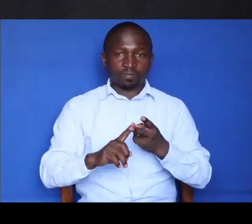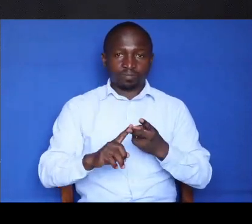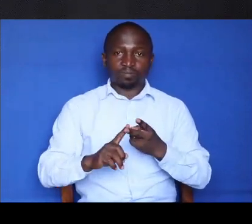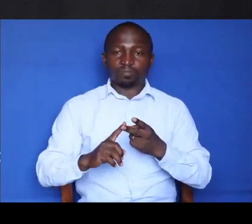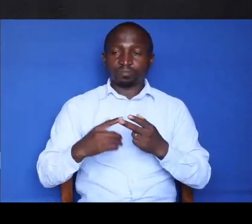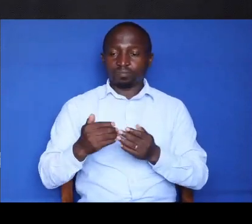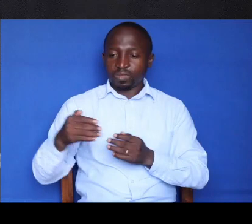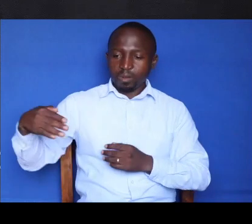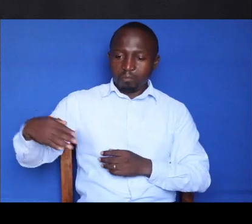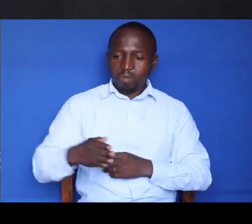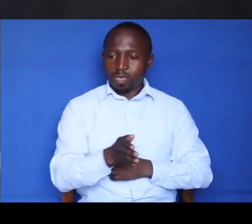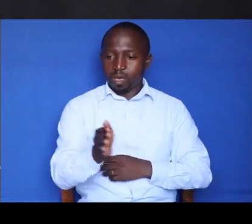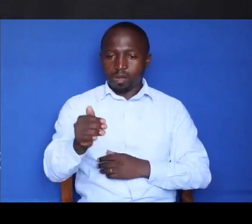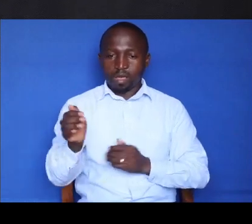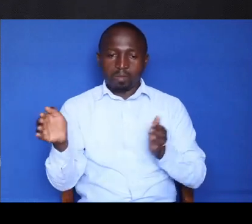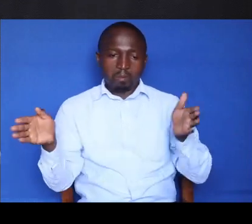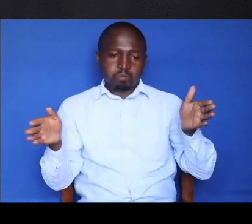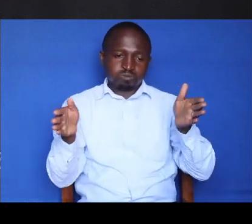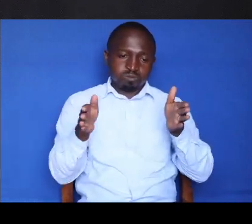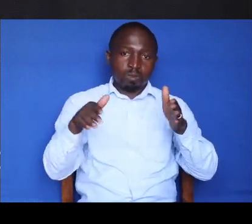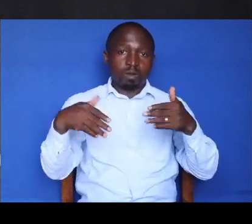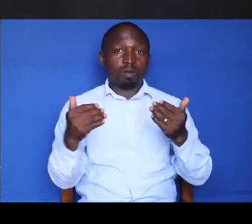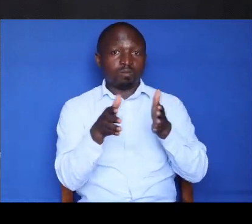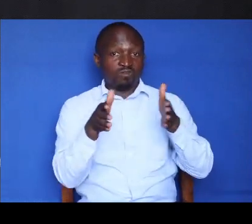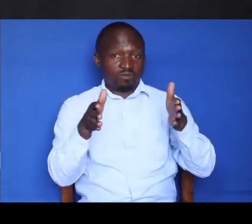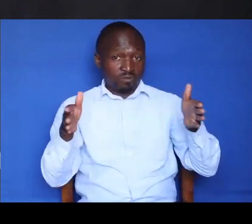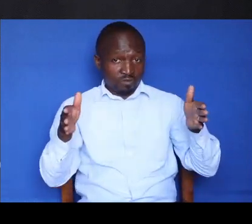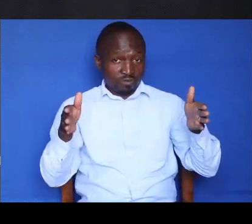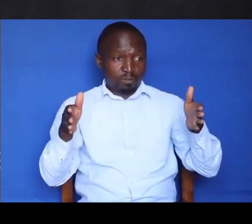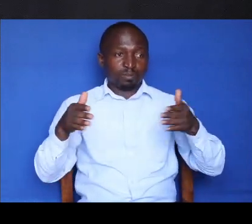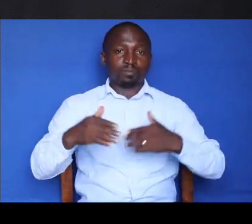4, incised meanders.